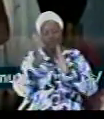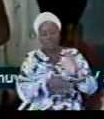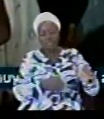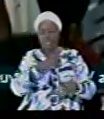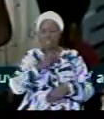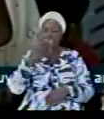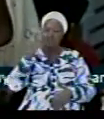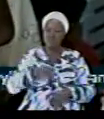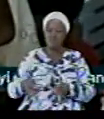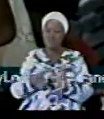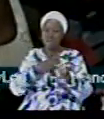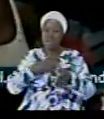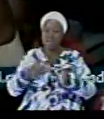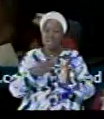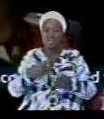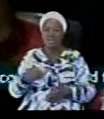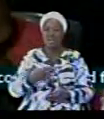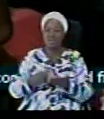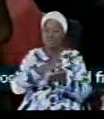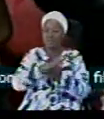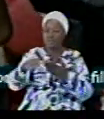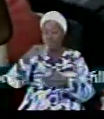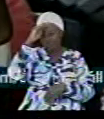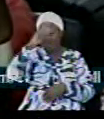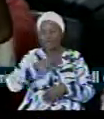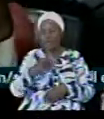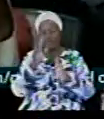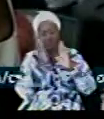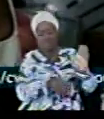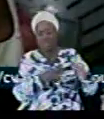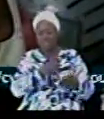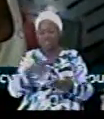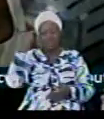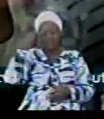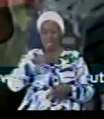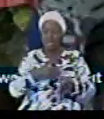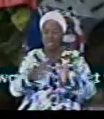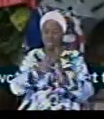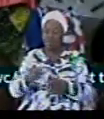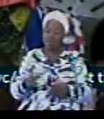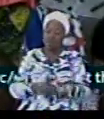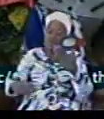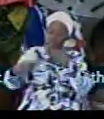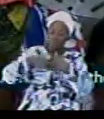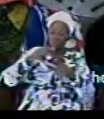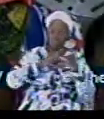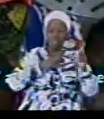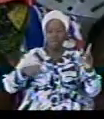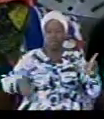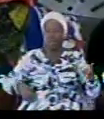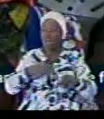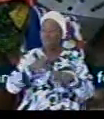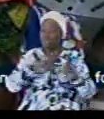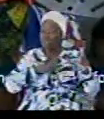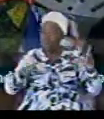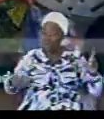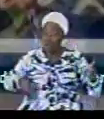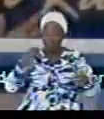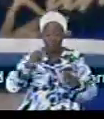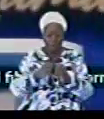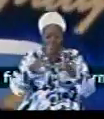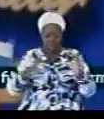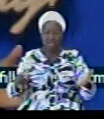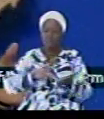righteous man forsake all his thoughts. And let him return unto the Lord. And the Lord will